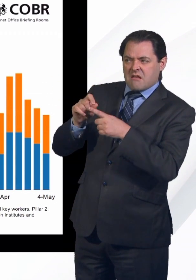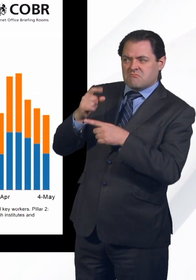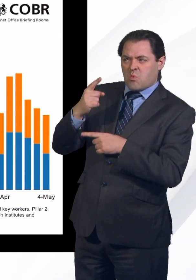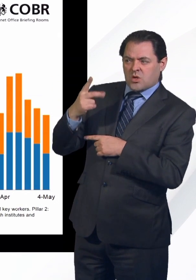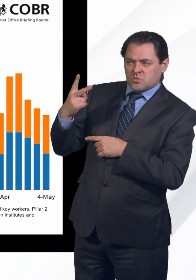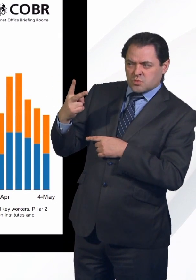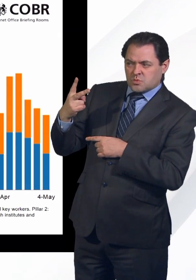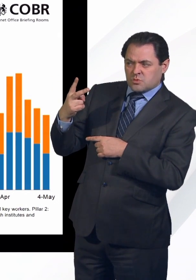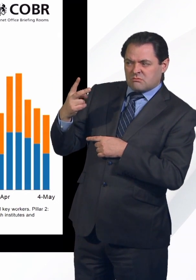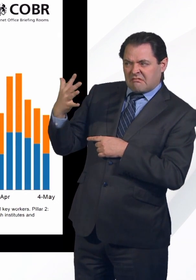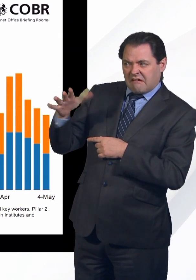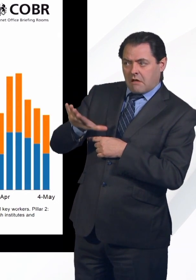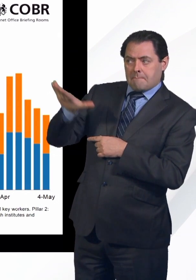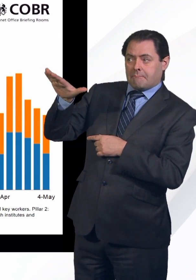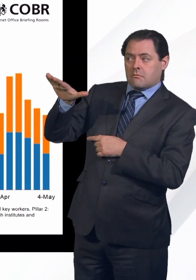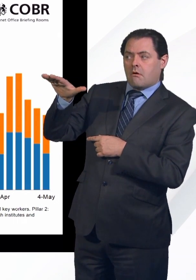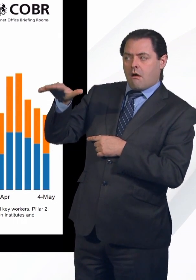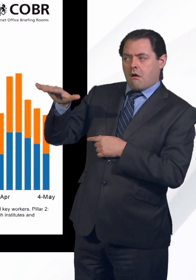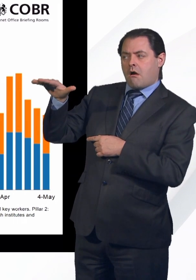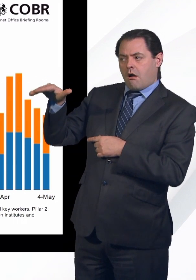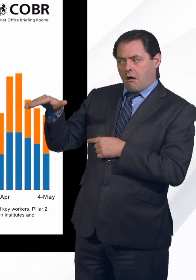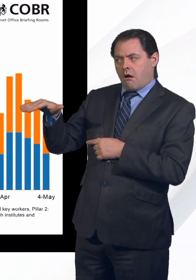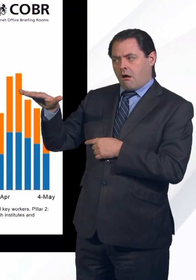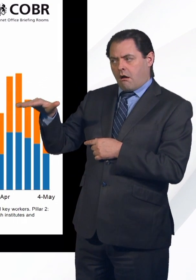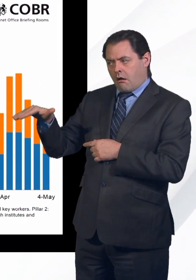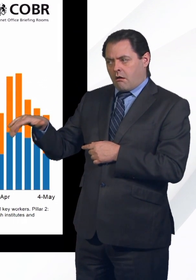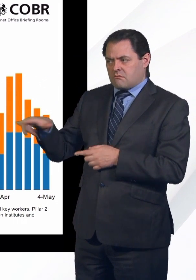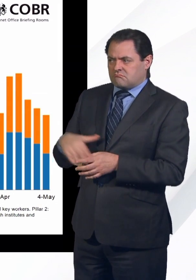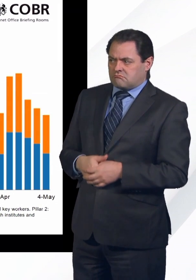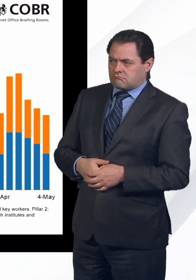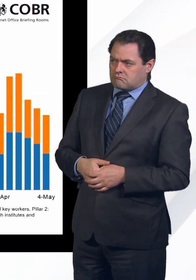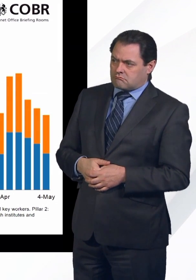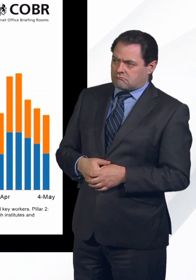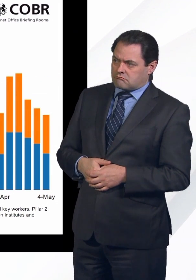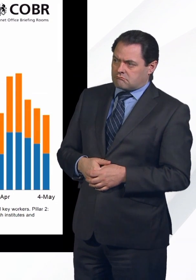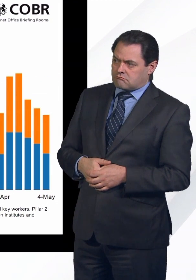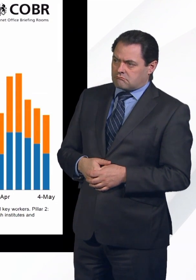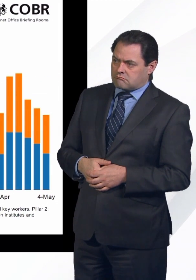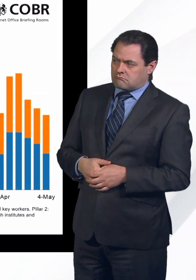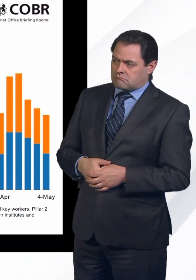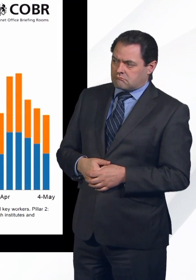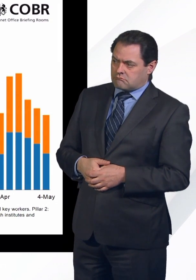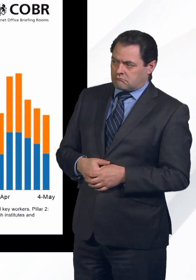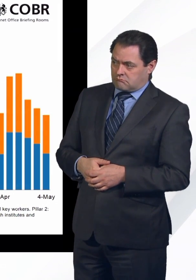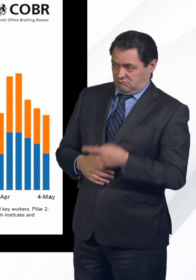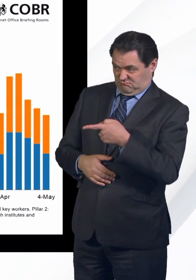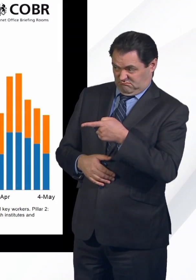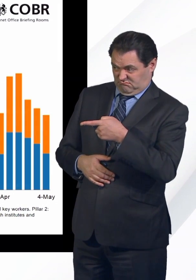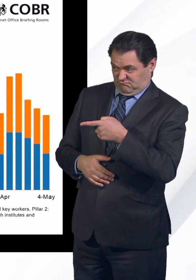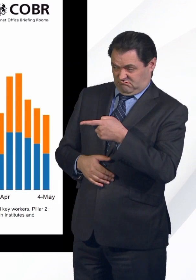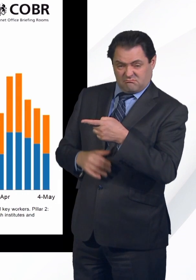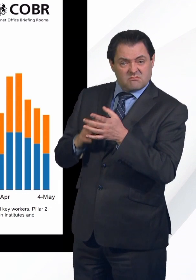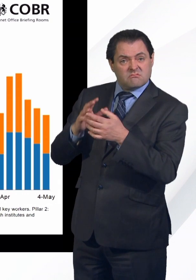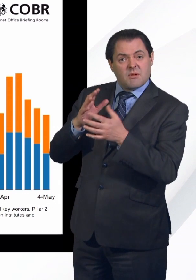you can see the pattern that has occurred in terms of new cases right up until the 4th of May.